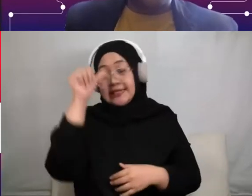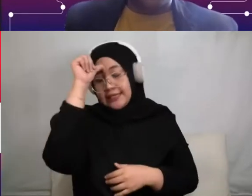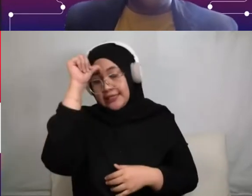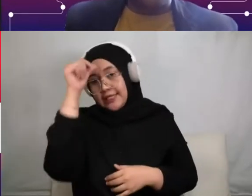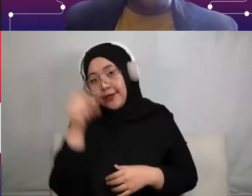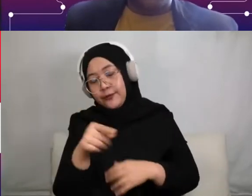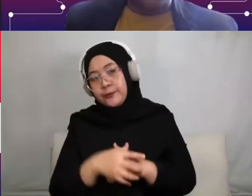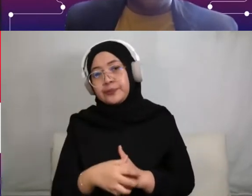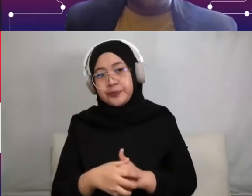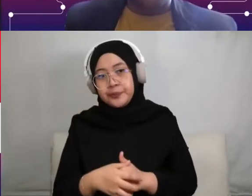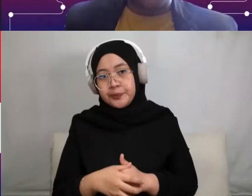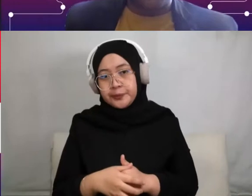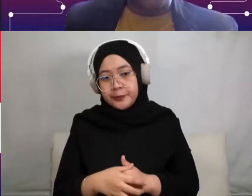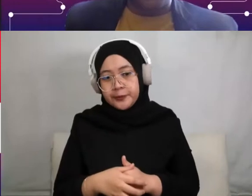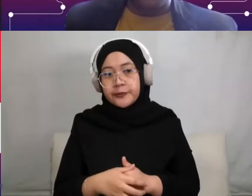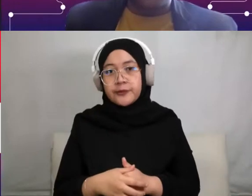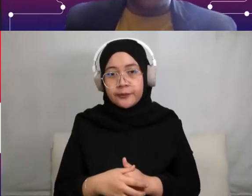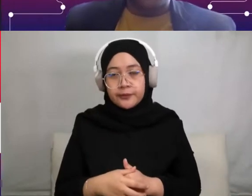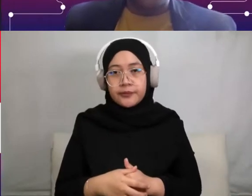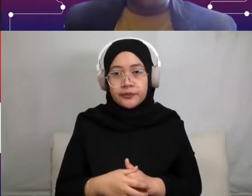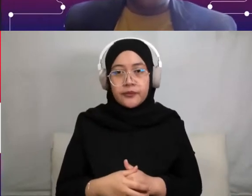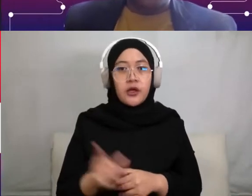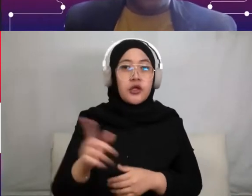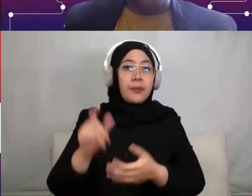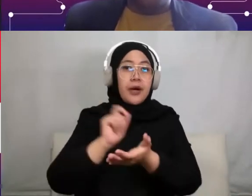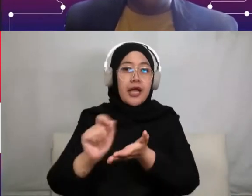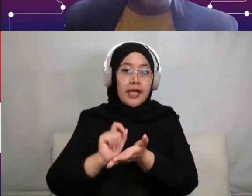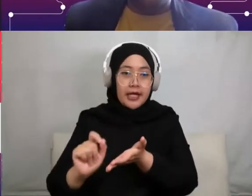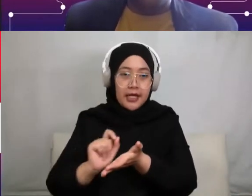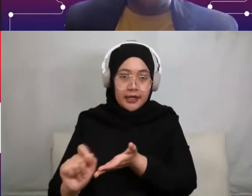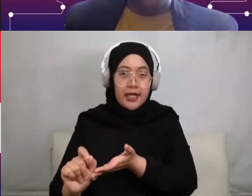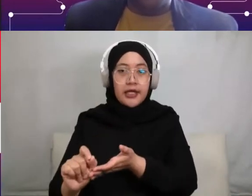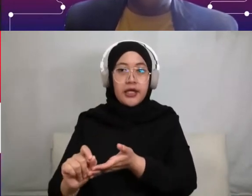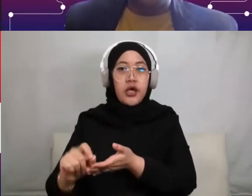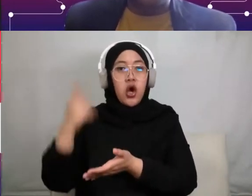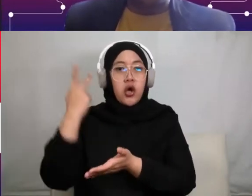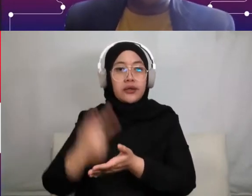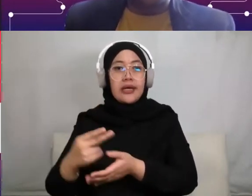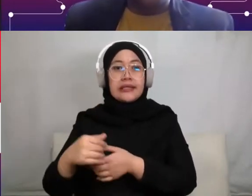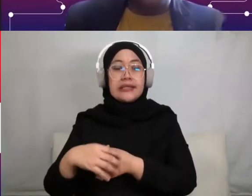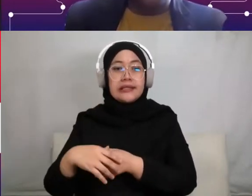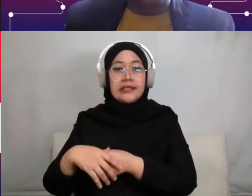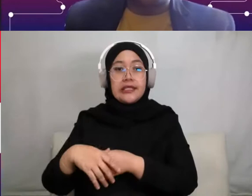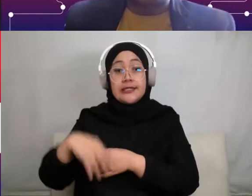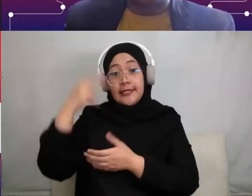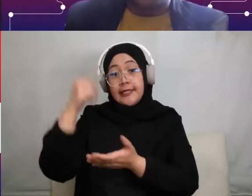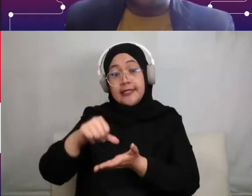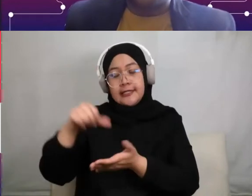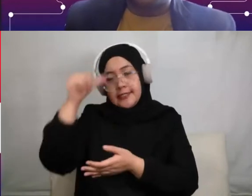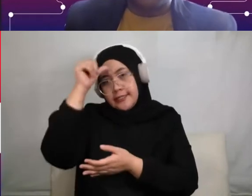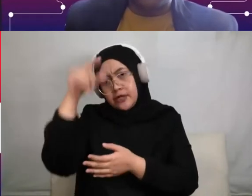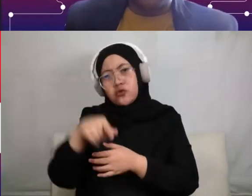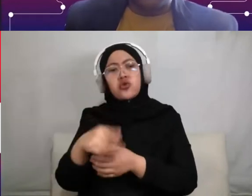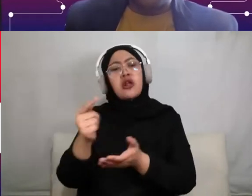once you sign GCC contract with the government agency, and if I fail to operate the buses as per the agency routes and